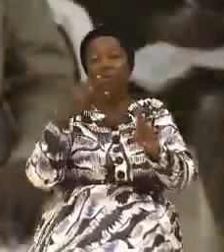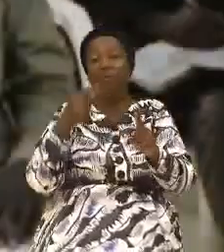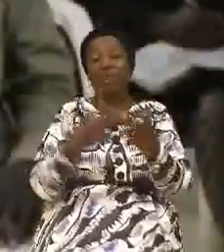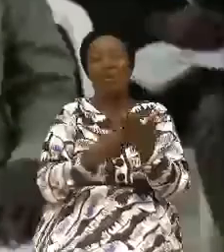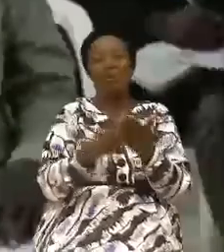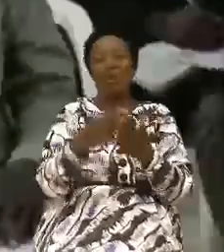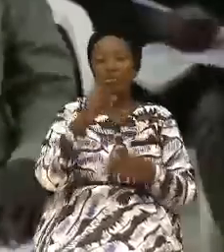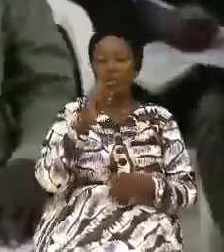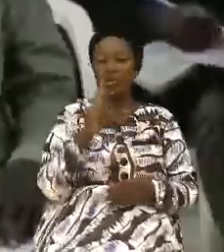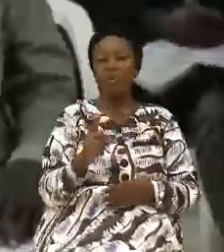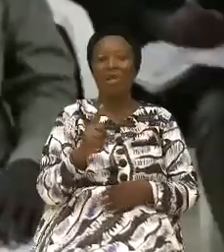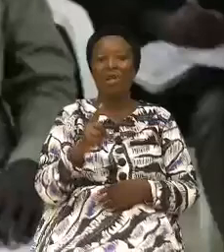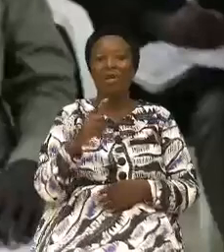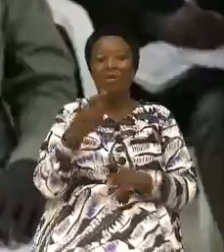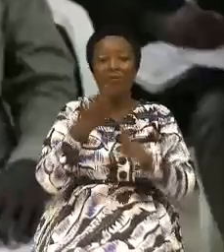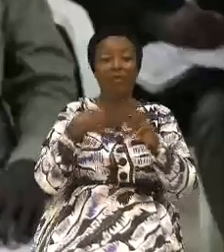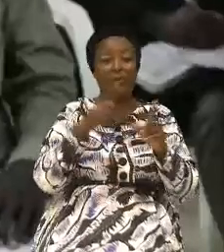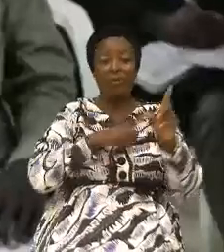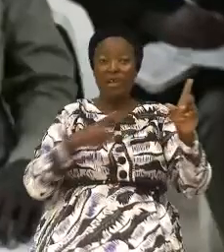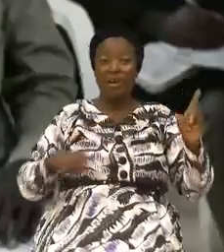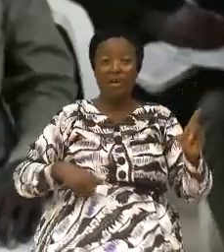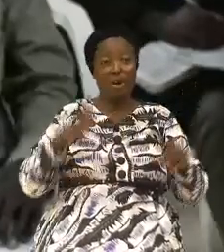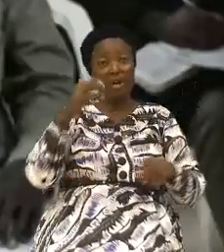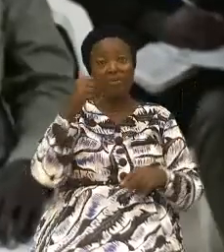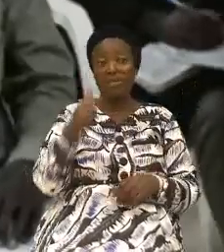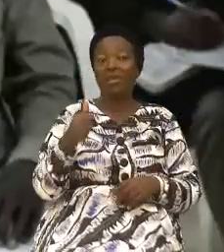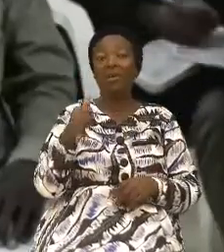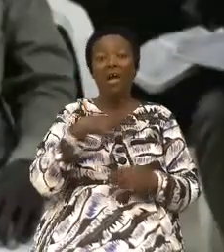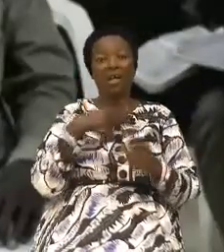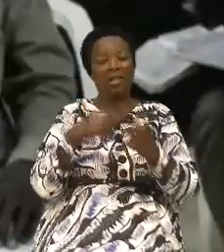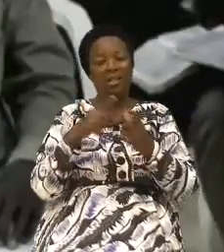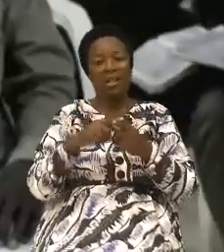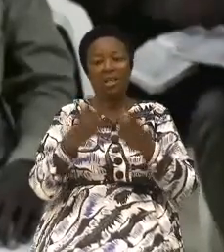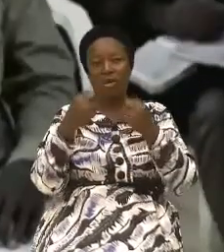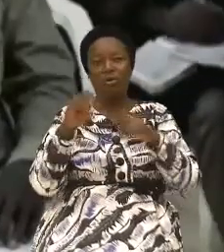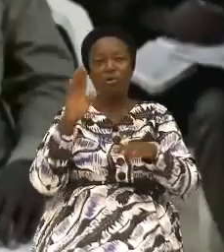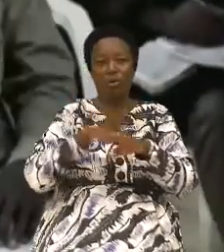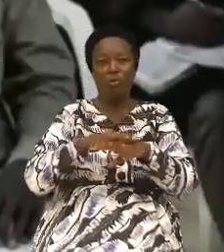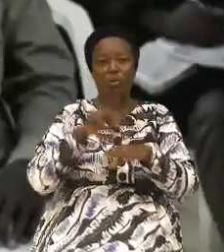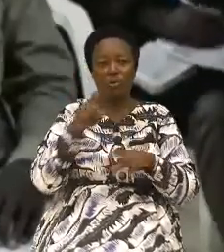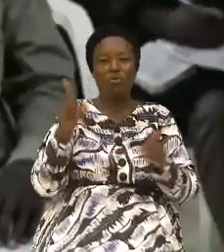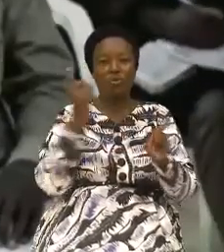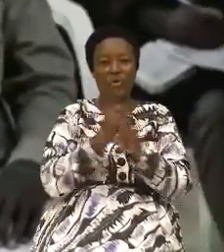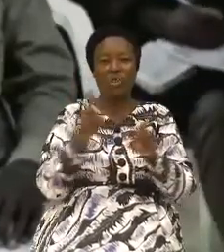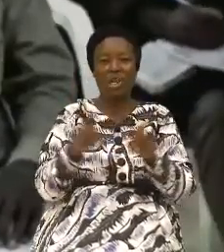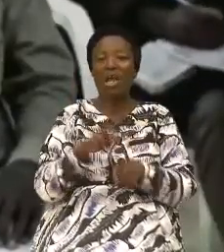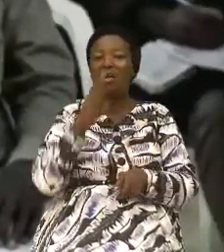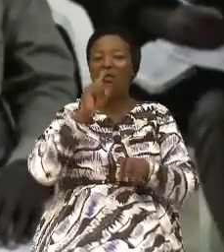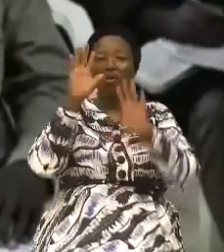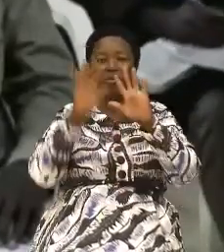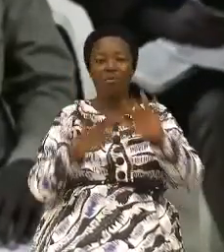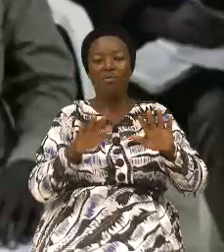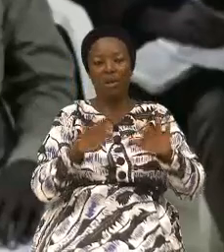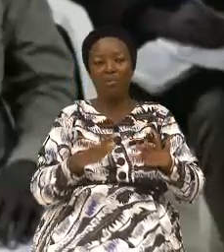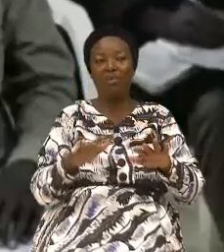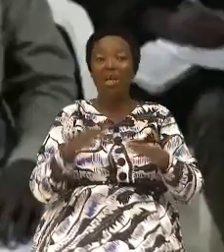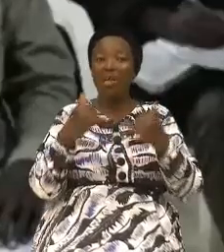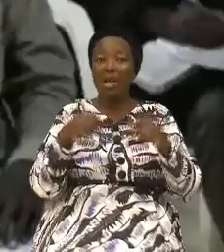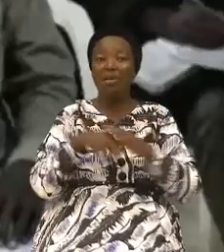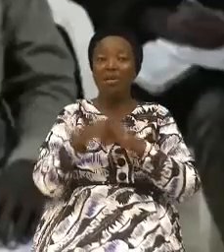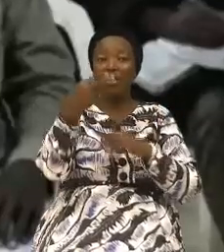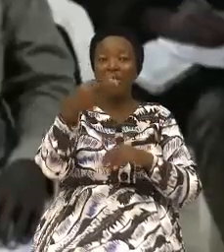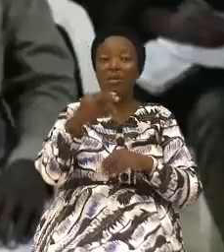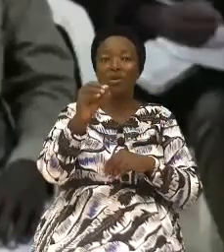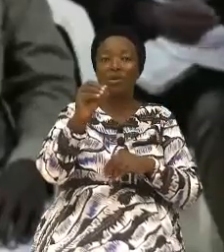the Lord himself. And it comes upon you like rain. Look at Hosea chapter 10, verse 12. In